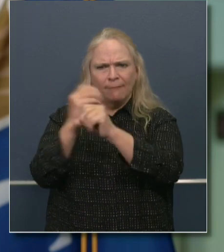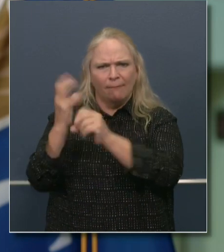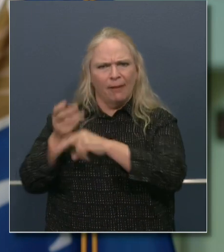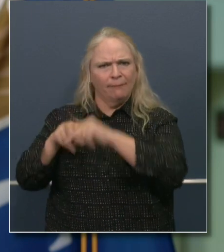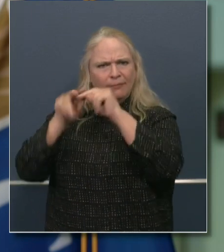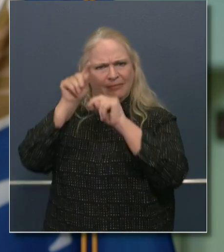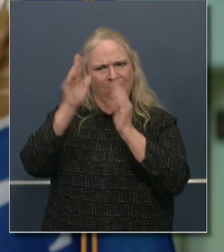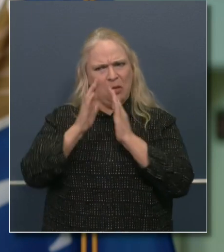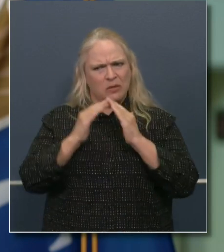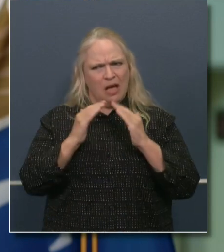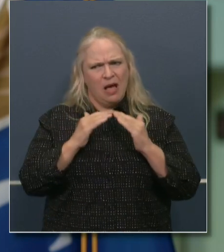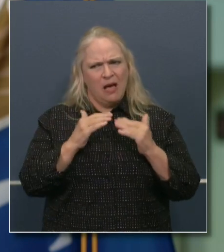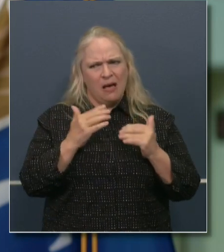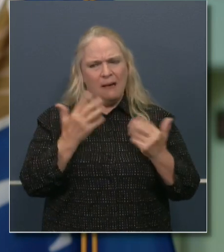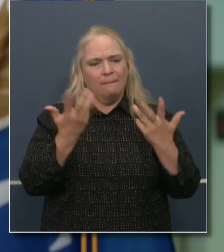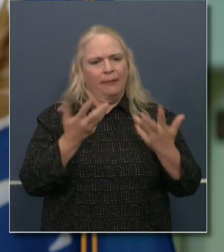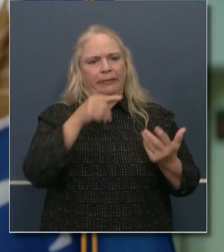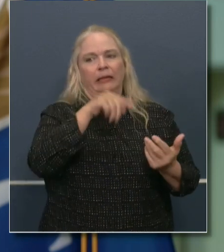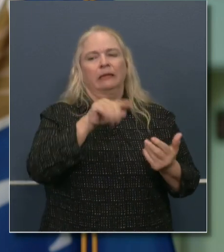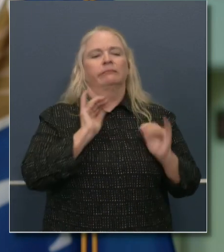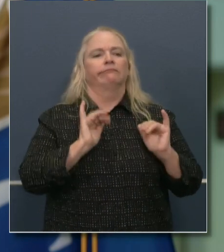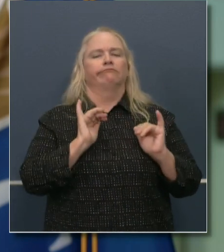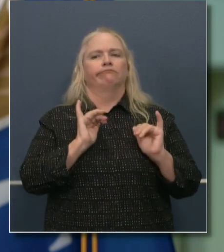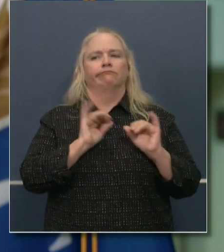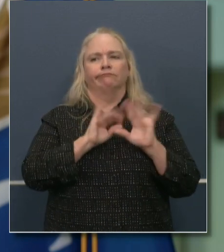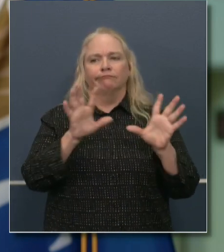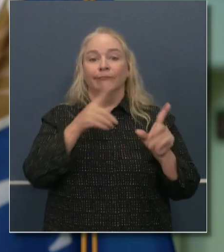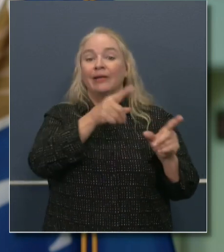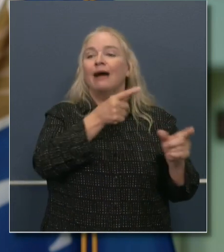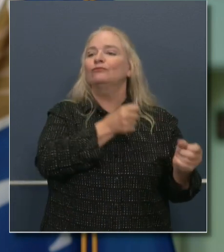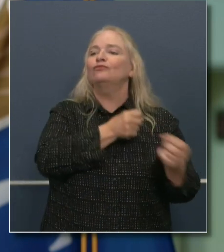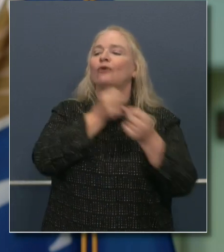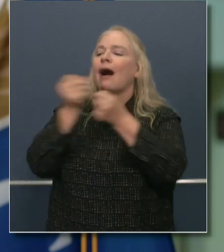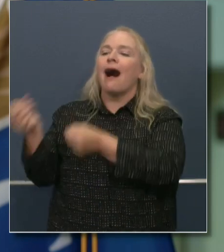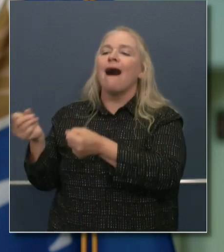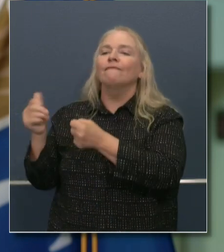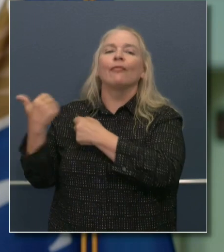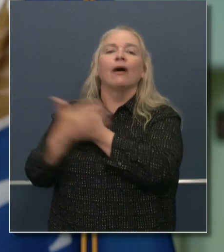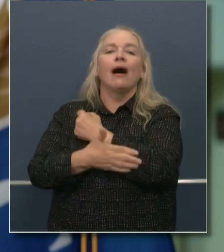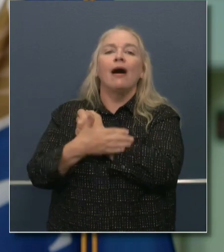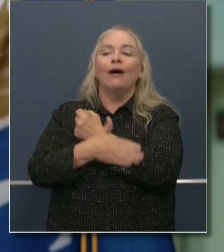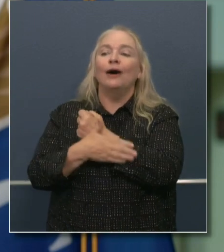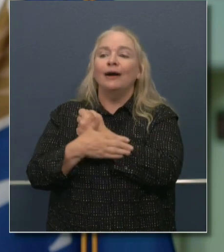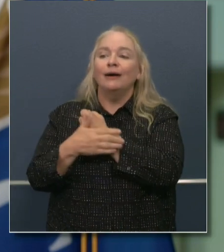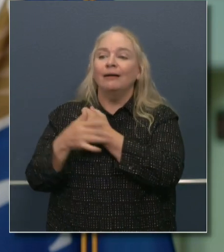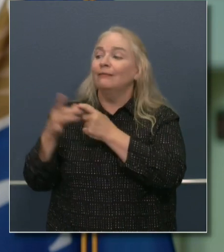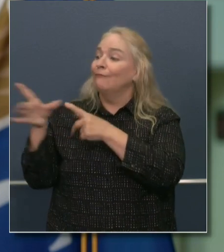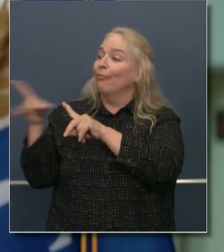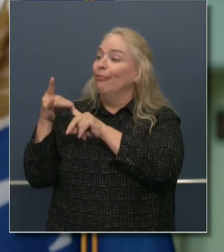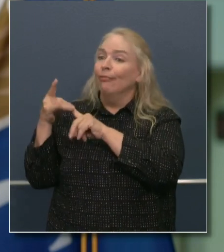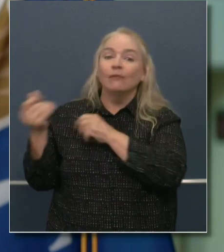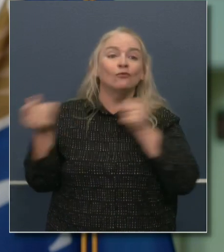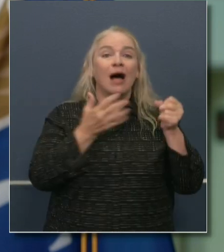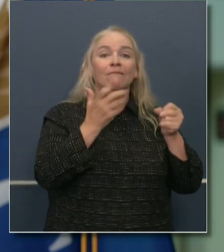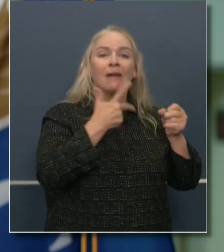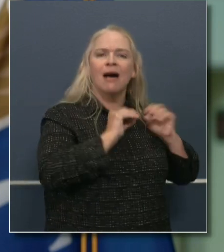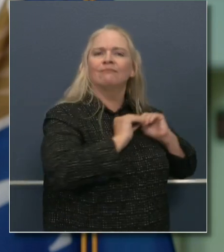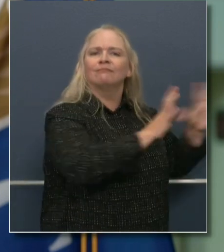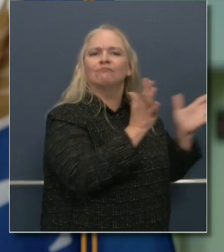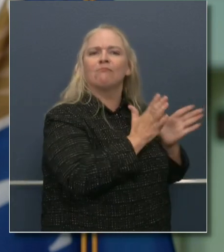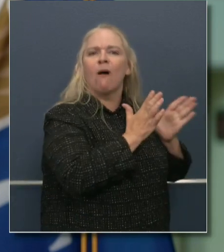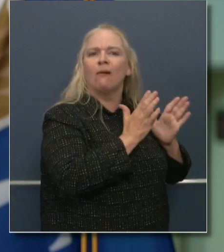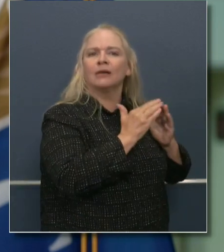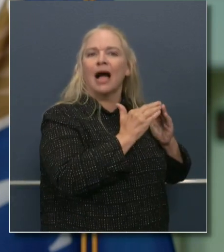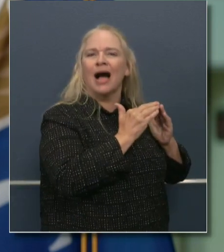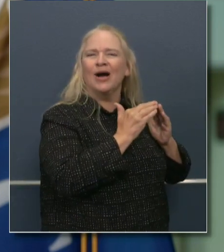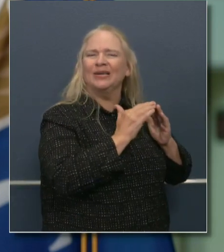current transmissions and total number of positives that have been identified, but should not mask the